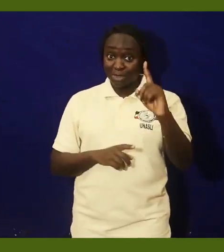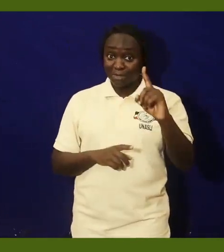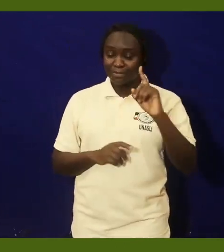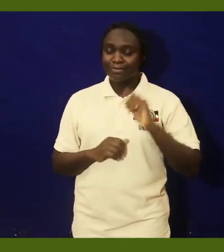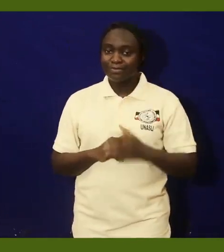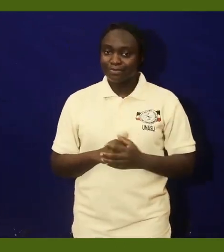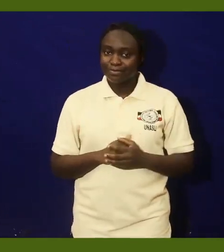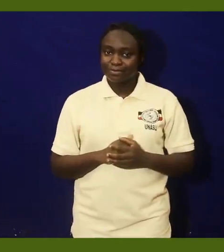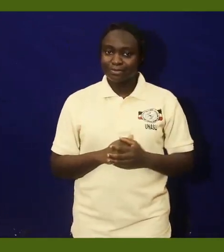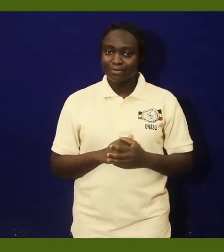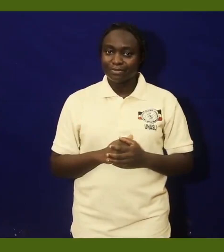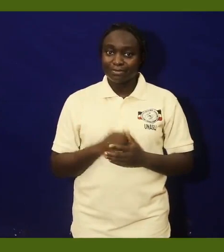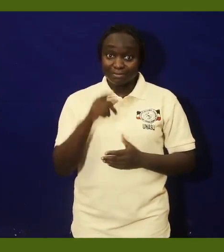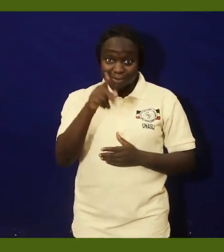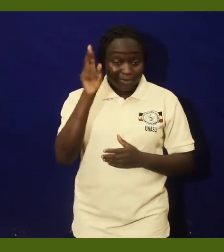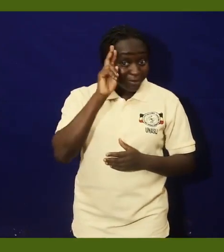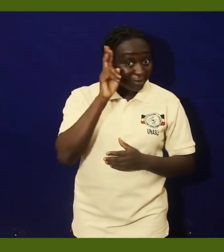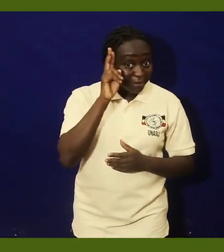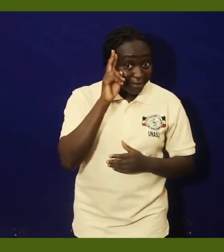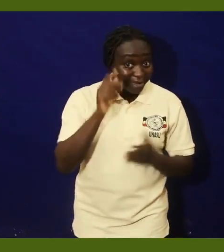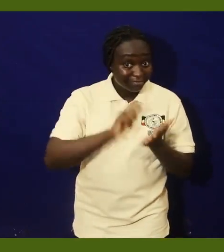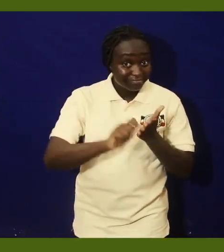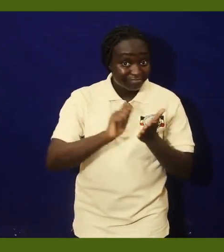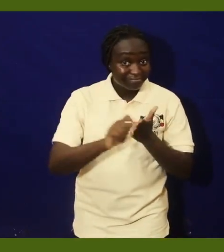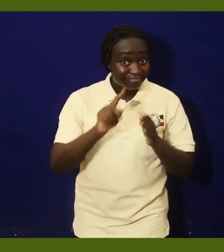say? Do you remember?